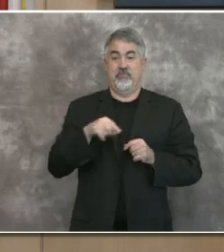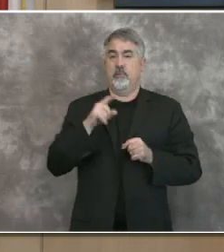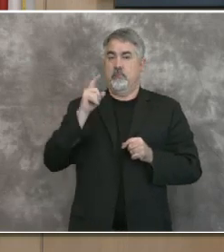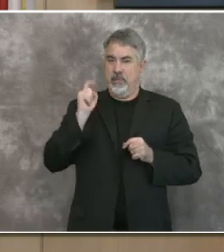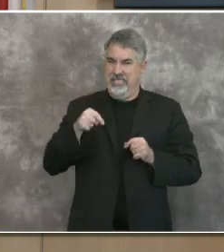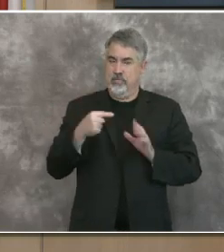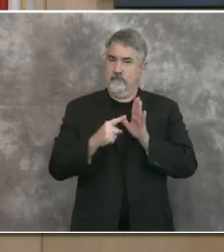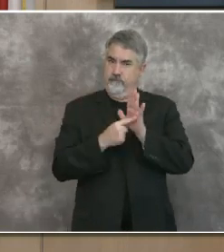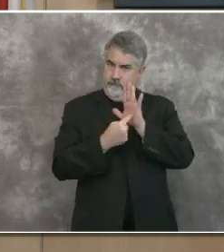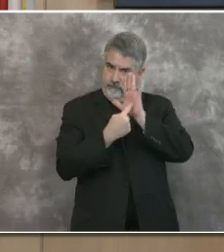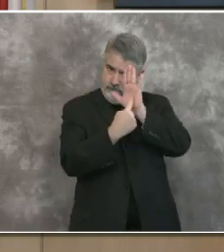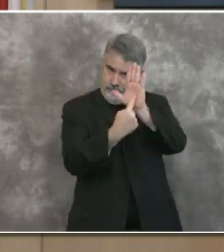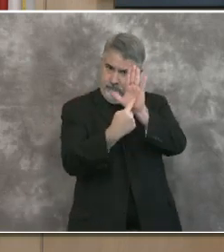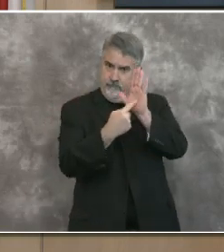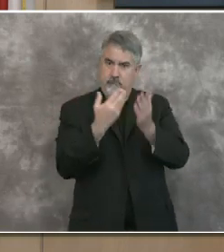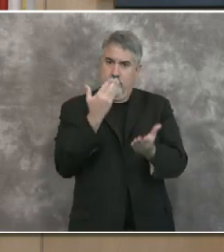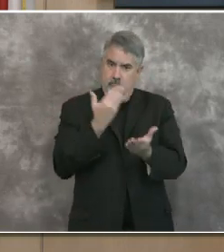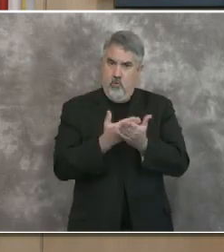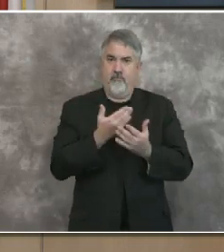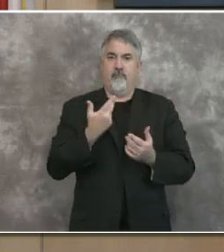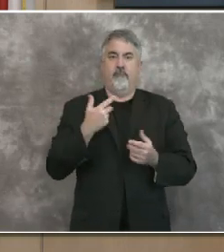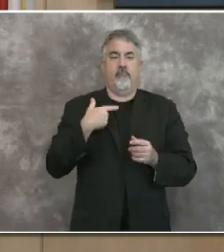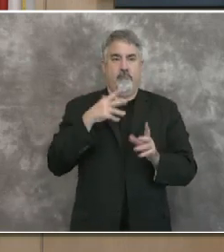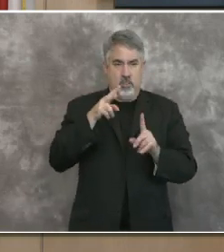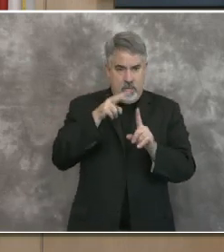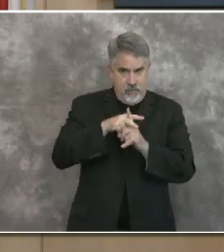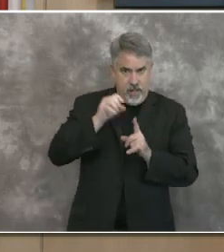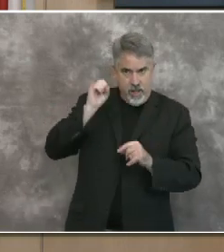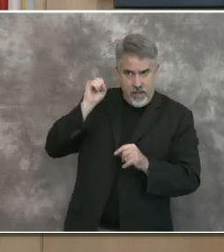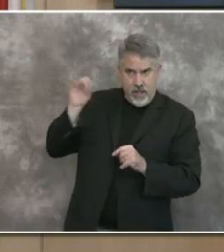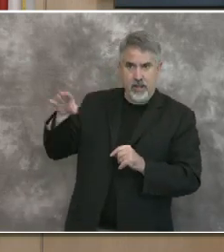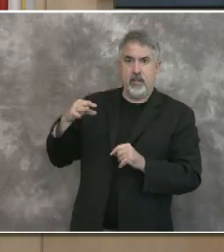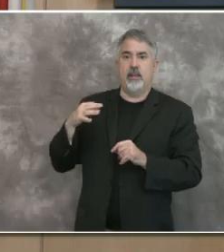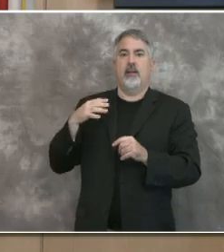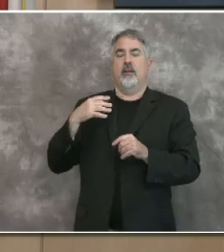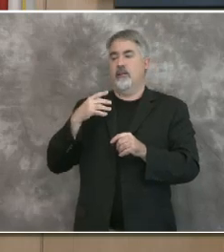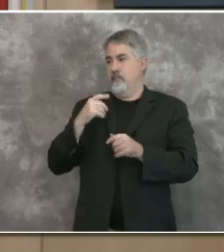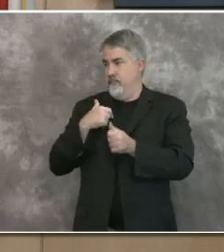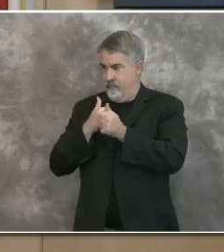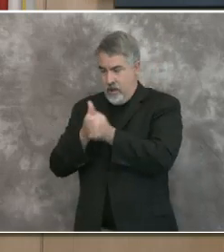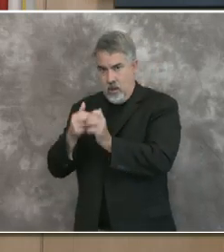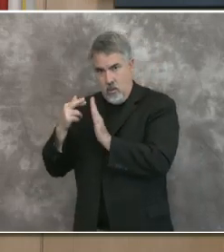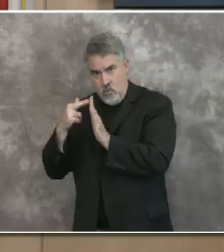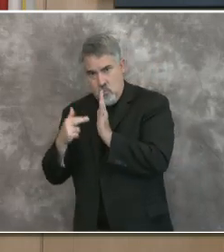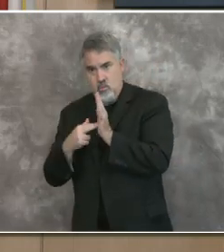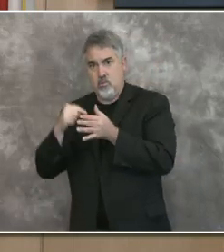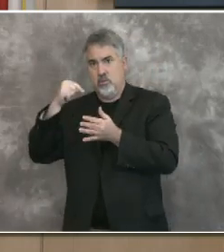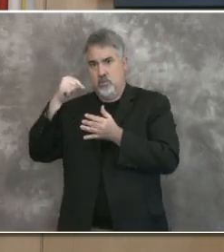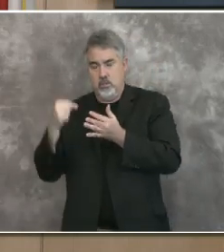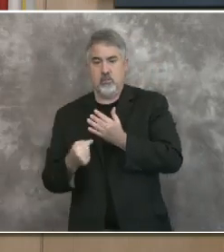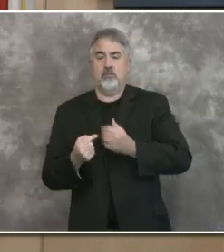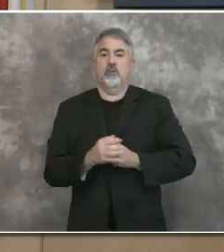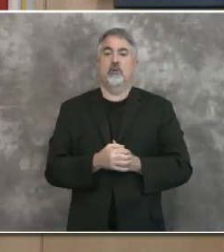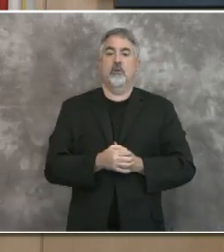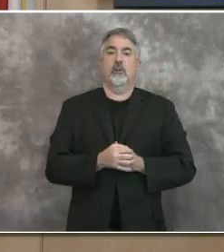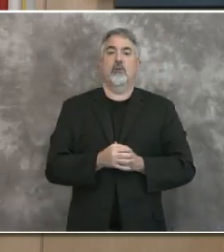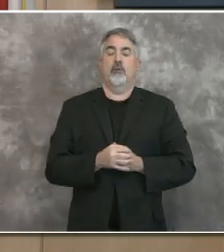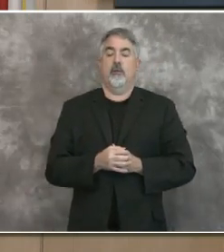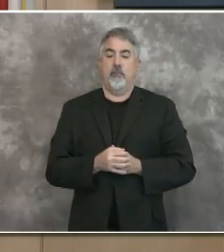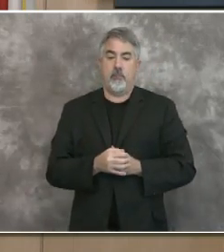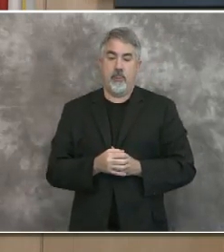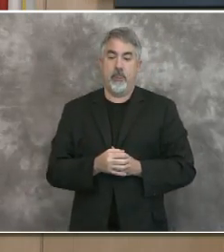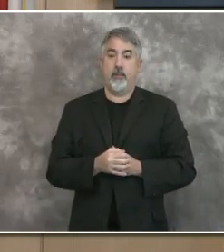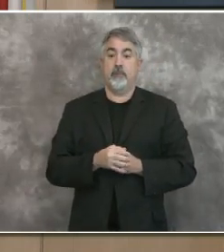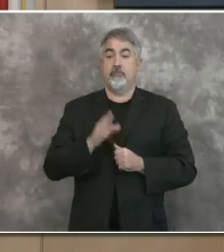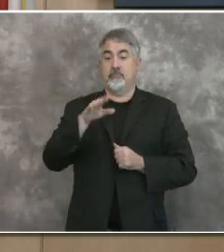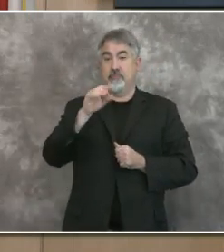its implementation to any authority of enforcing this ordinance and this order upon demand. Any business